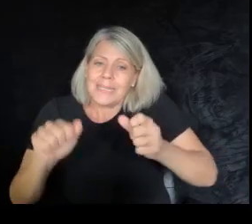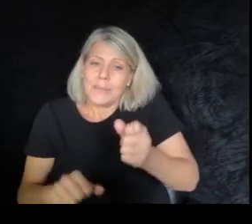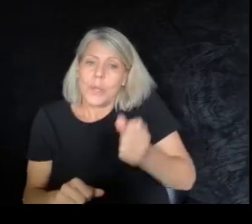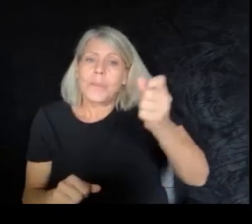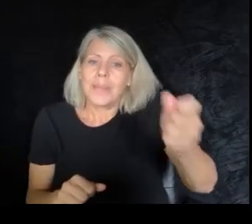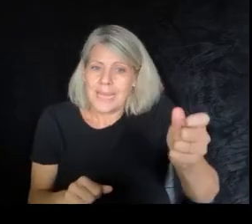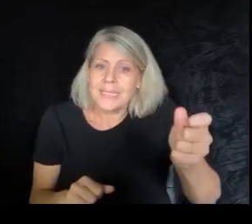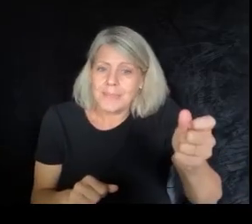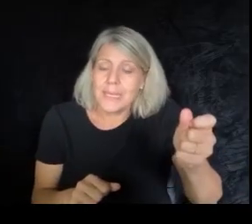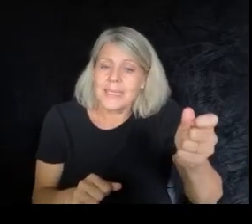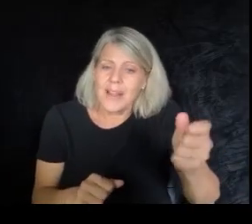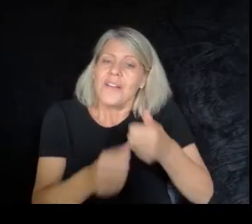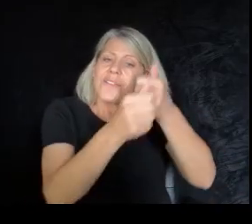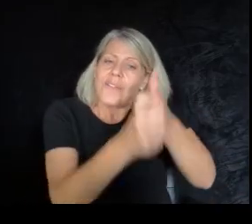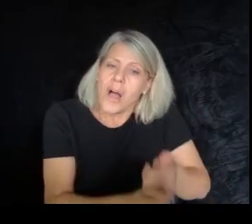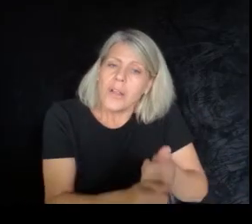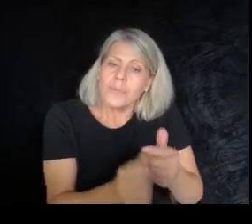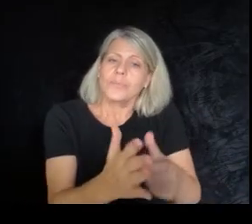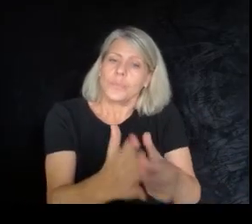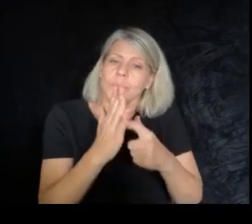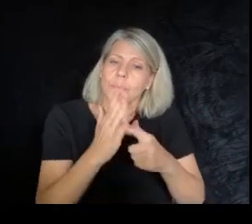the required timeframe.